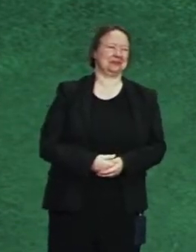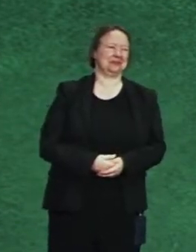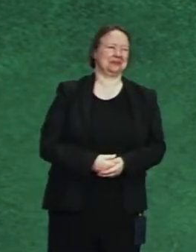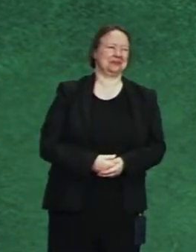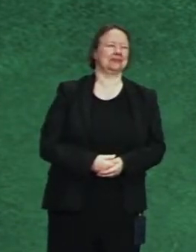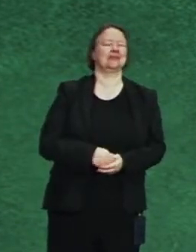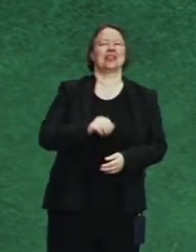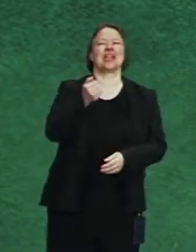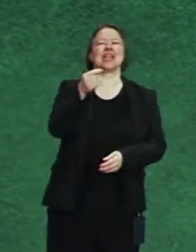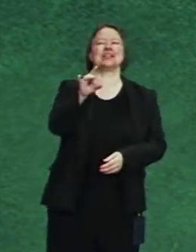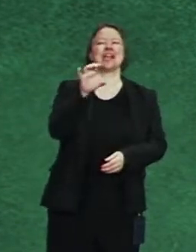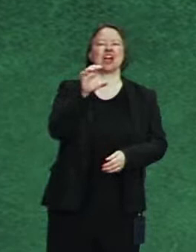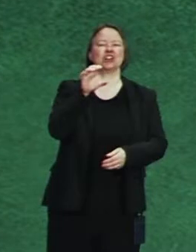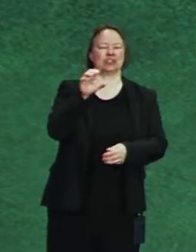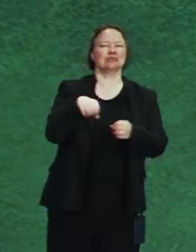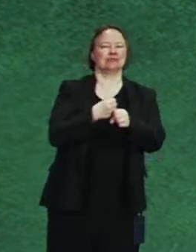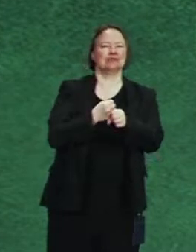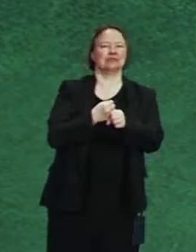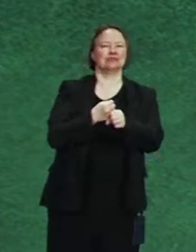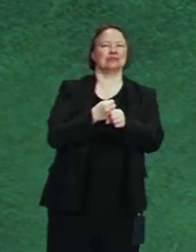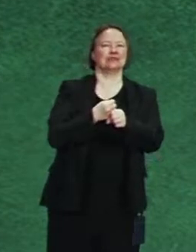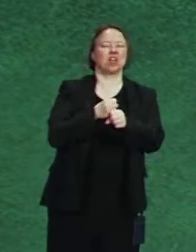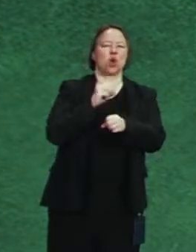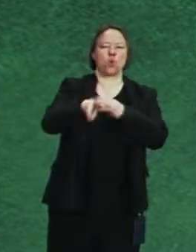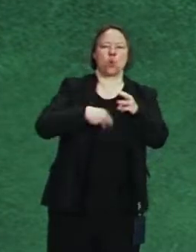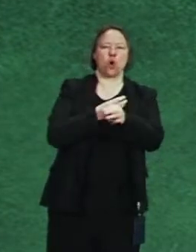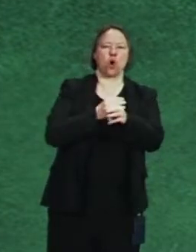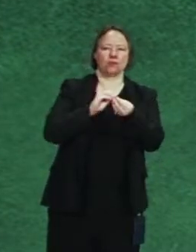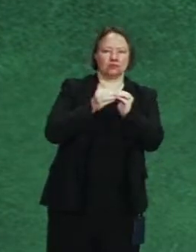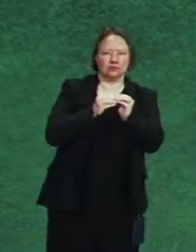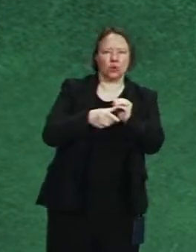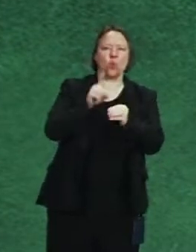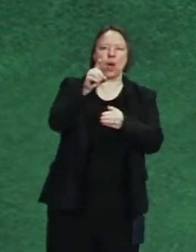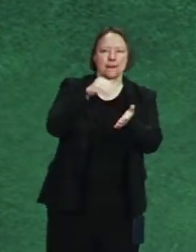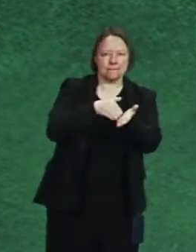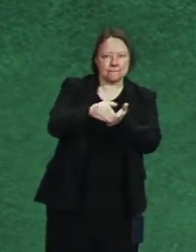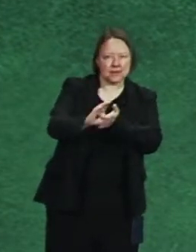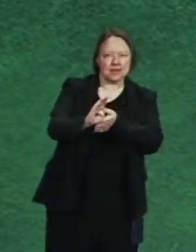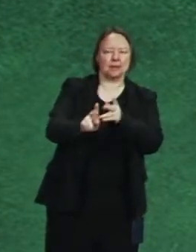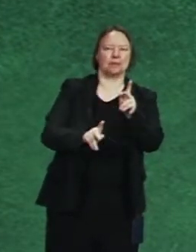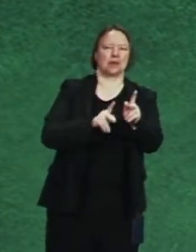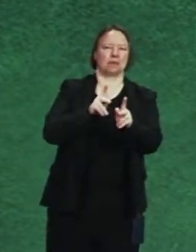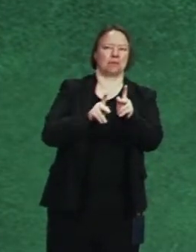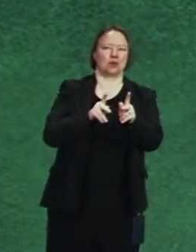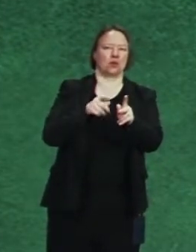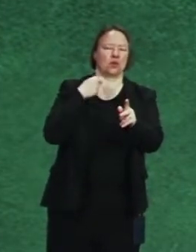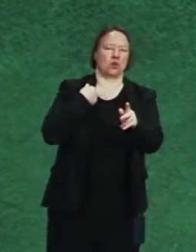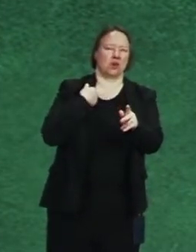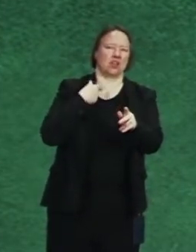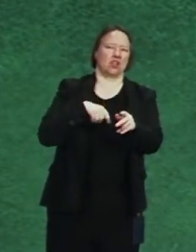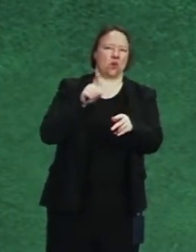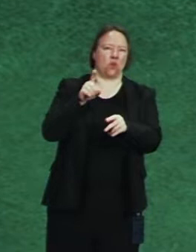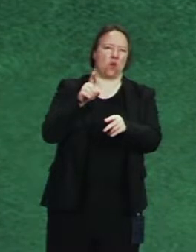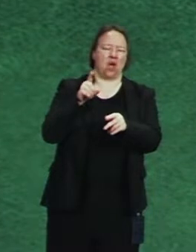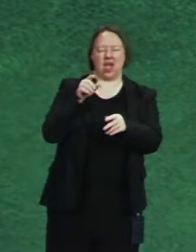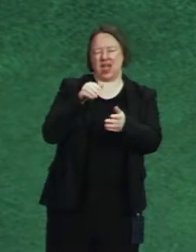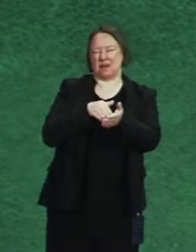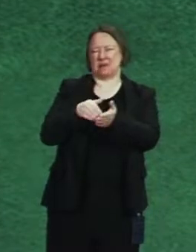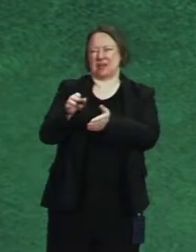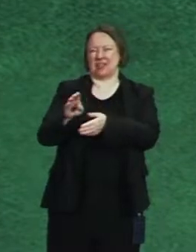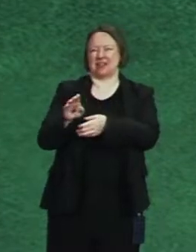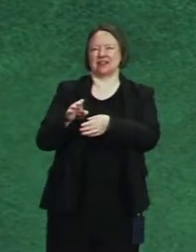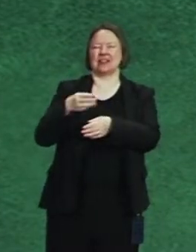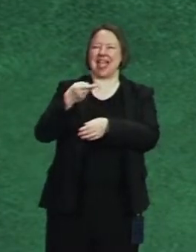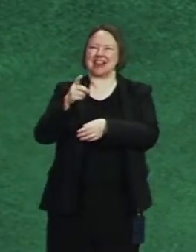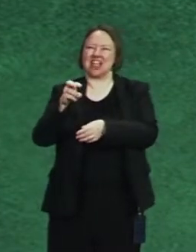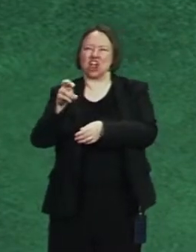In 1800, the world population was about 1 billion people, with agriculture utilizing 1 billion hectares of land. This